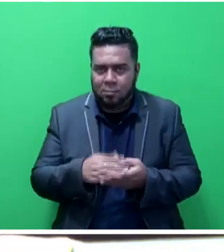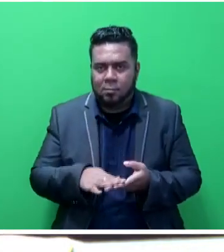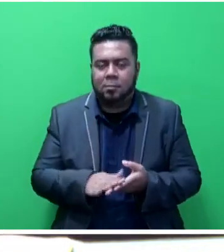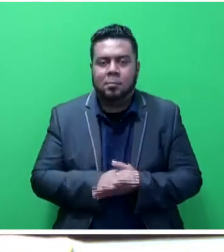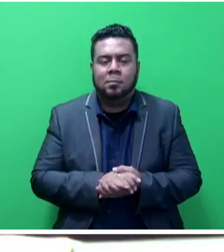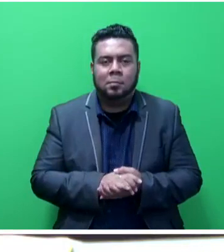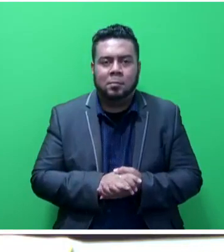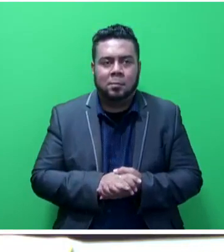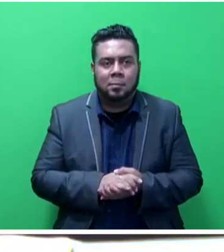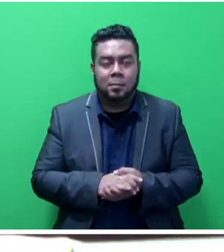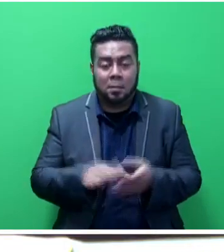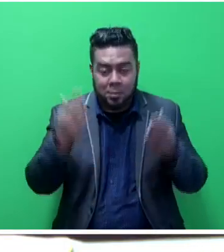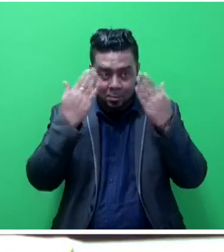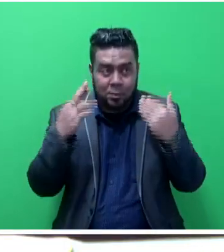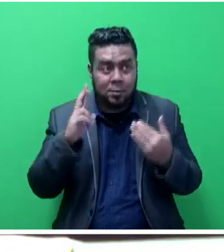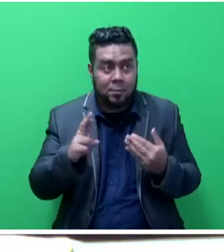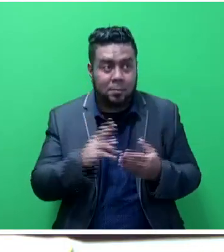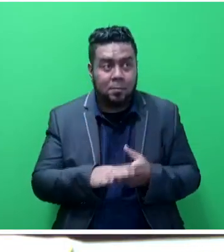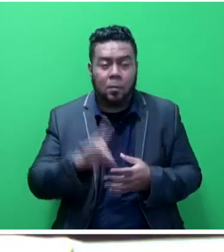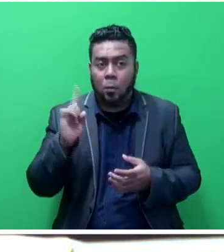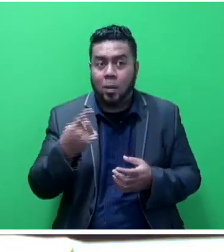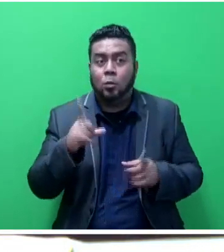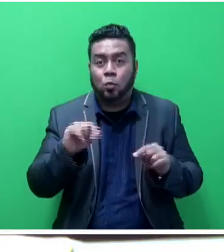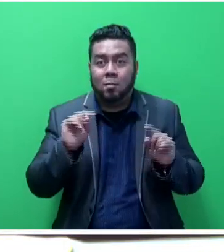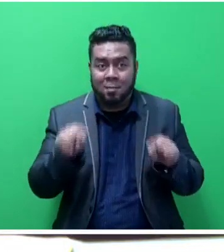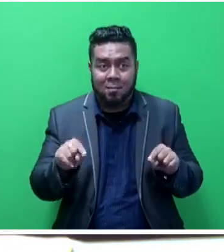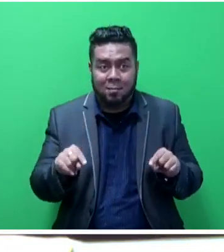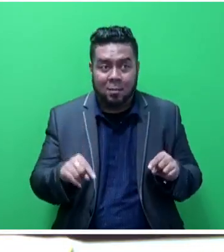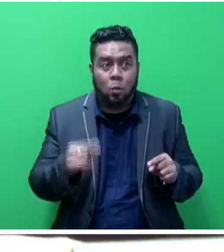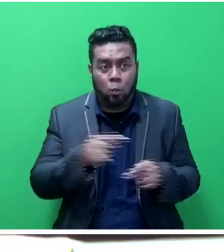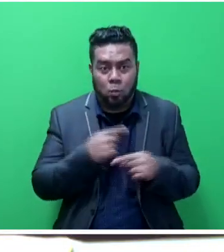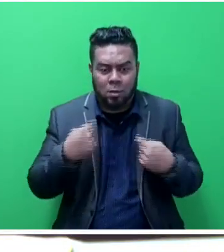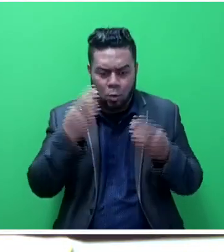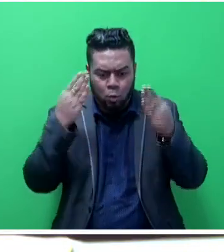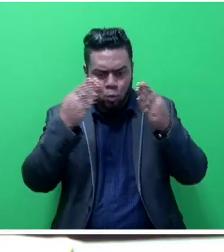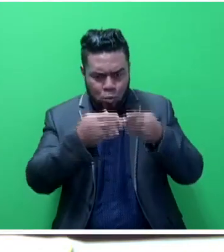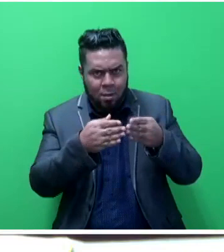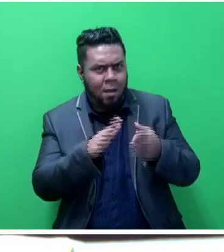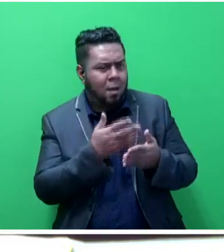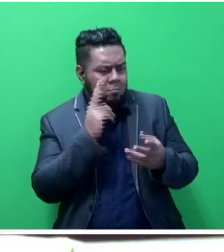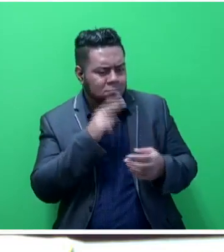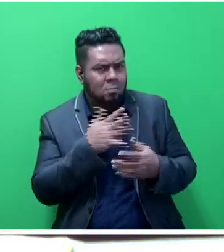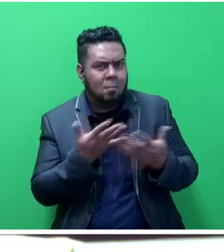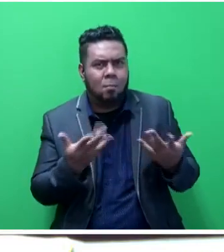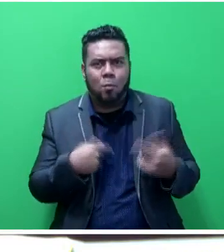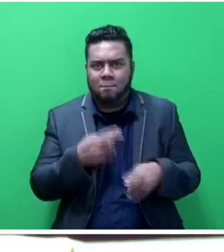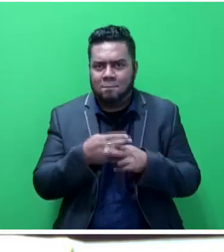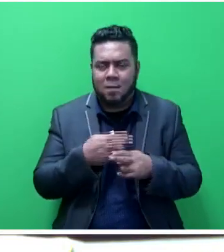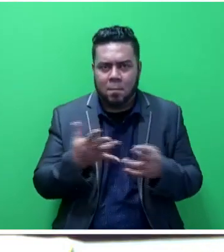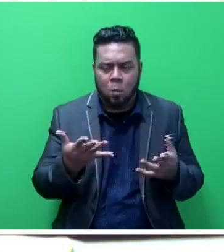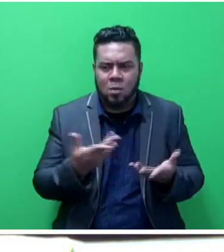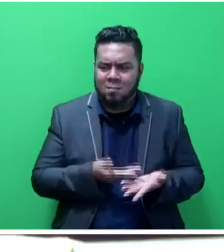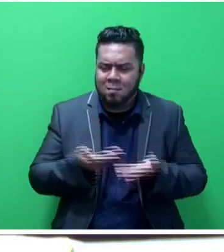income. Mr. Speaker said, while doing that, we then also looked at how we could give these farmers